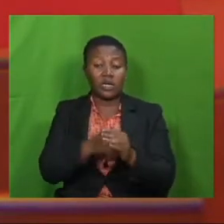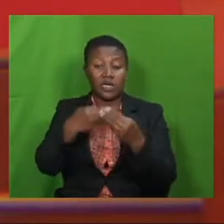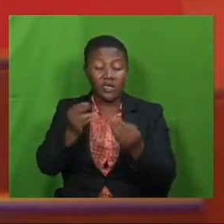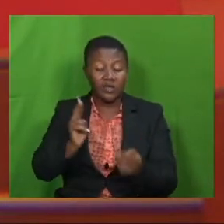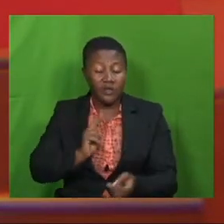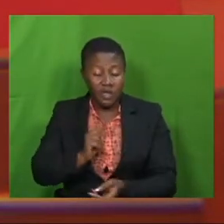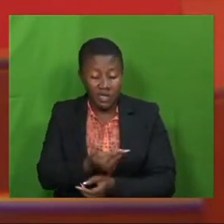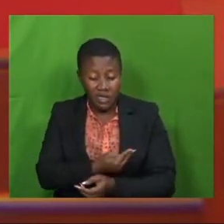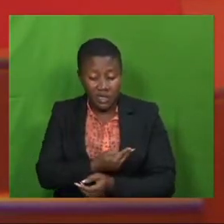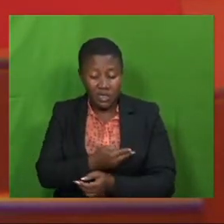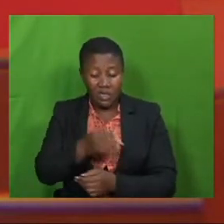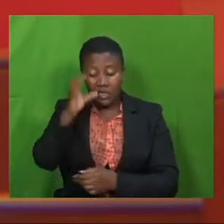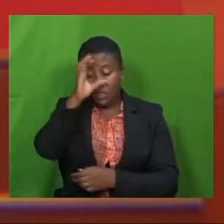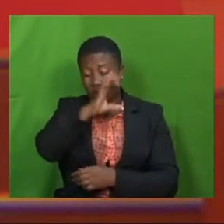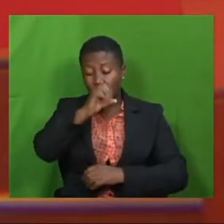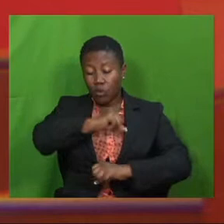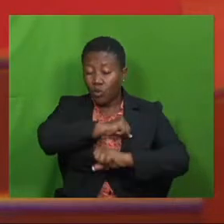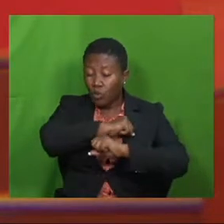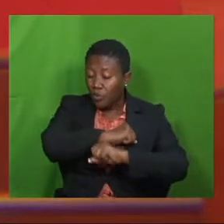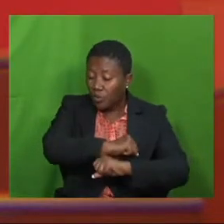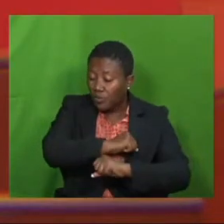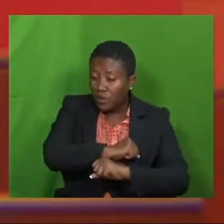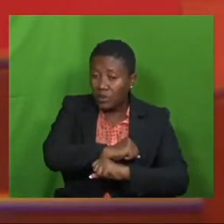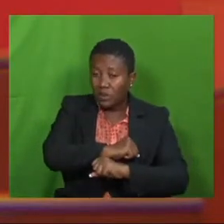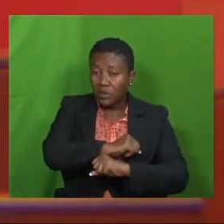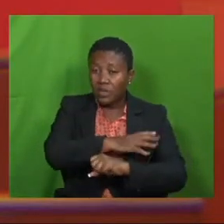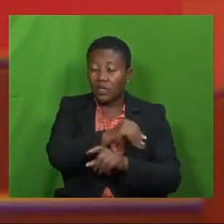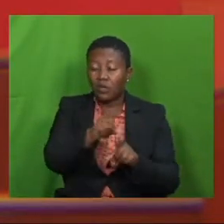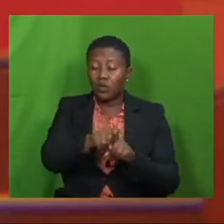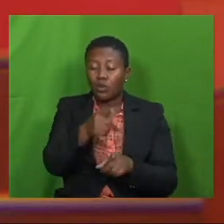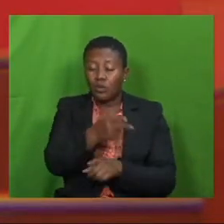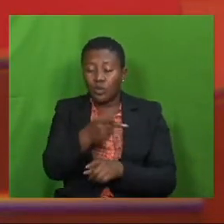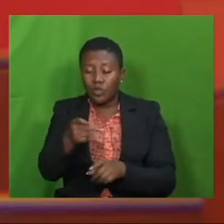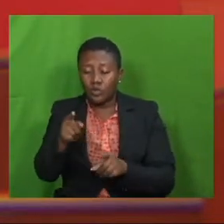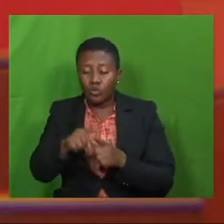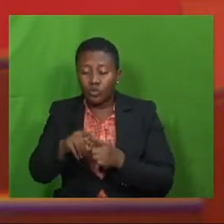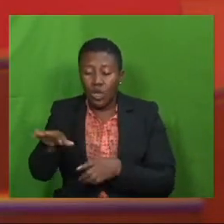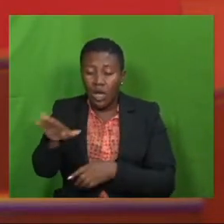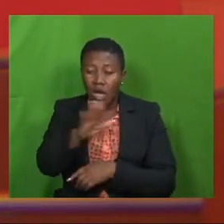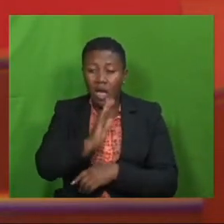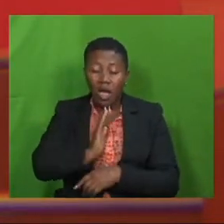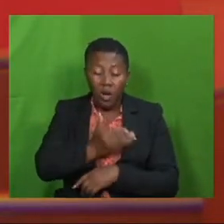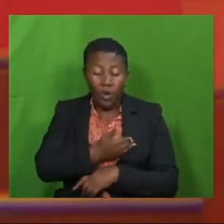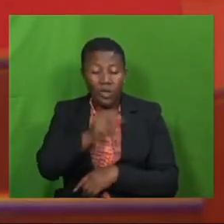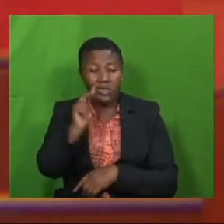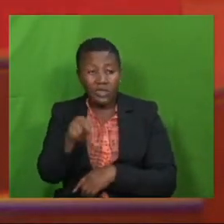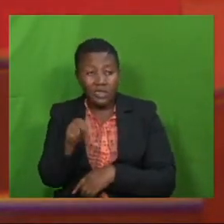protection, to see to the provision of the basic needs, and